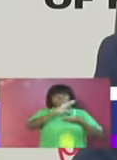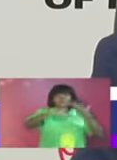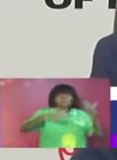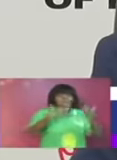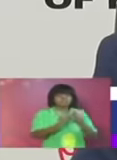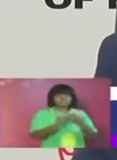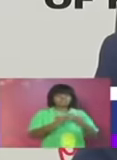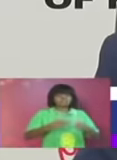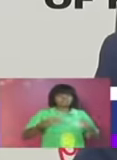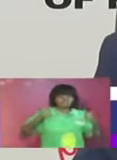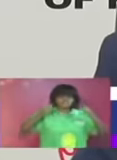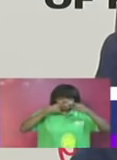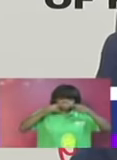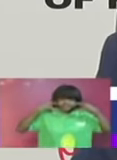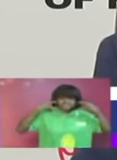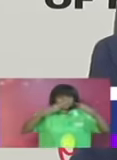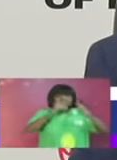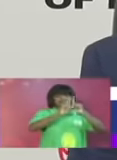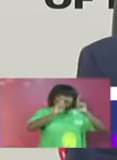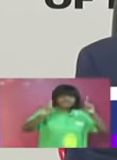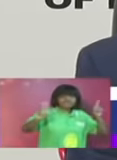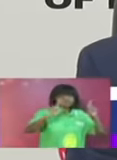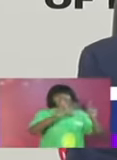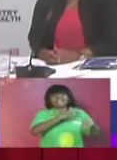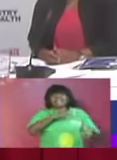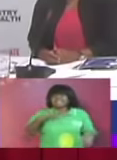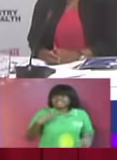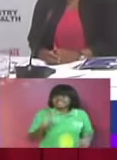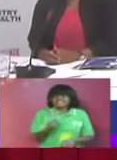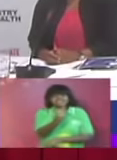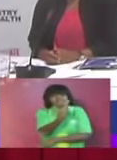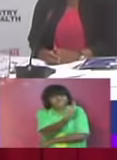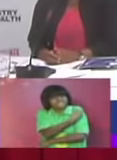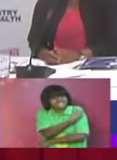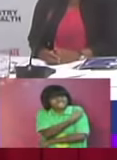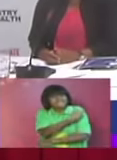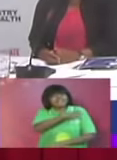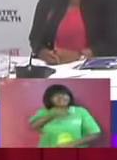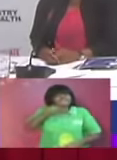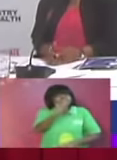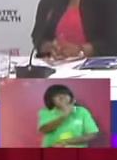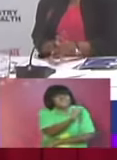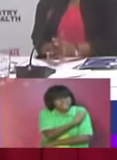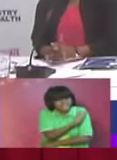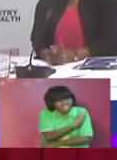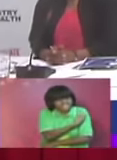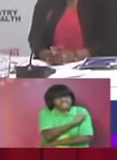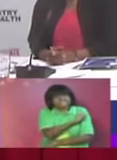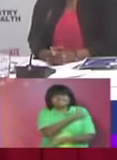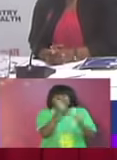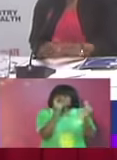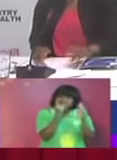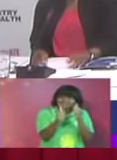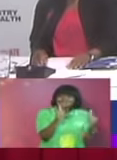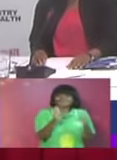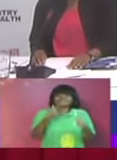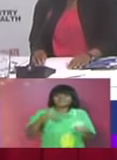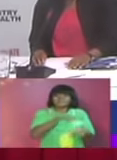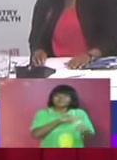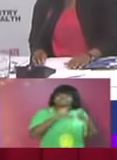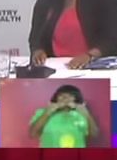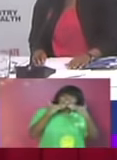better position than we are now. So Candice, thank you very much, and we are now open for questions. Thank you very much, Minister. And